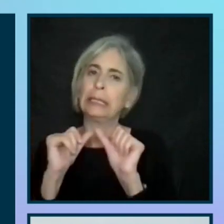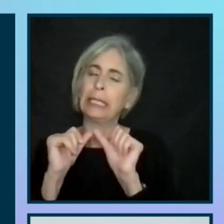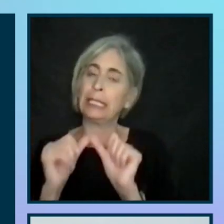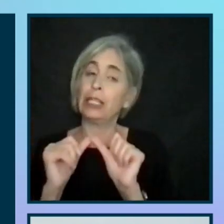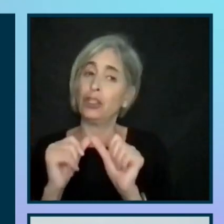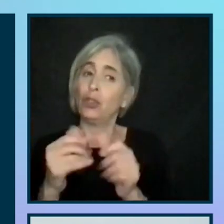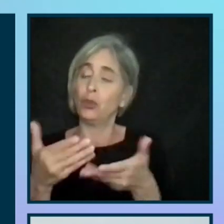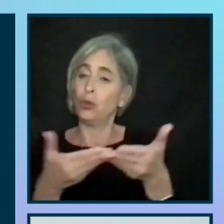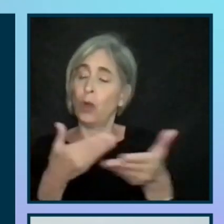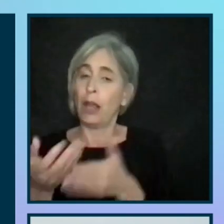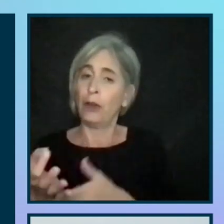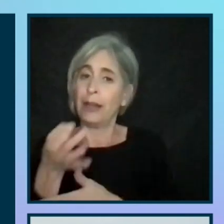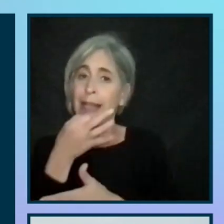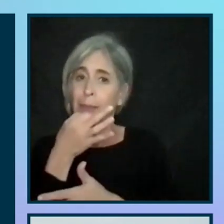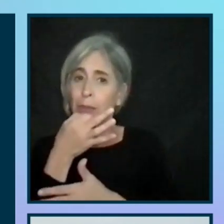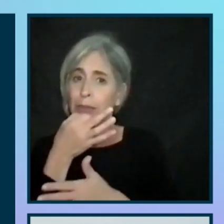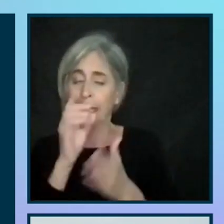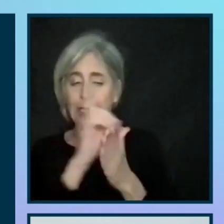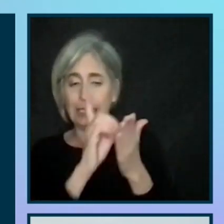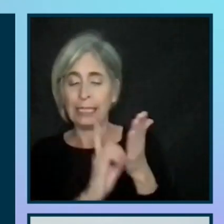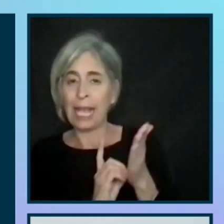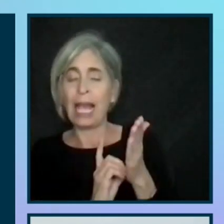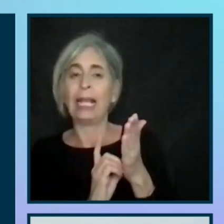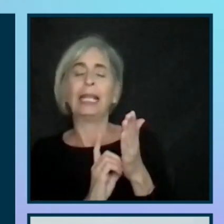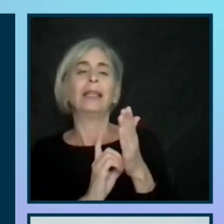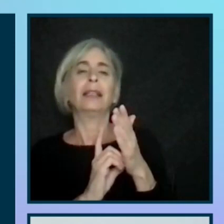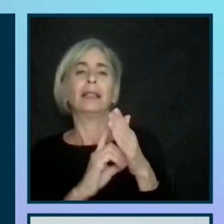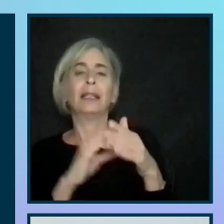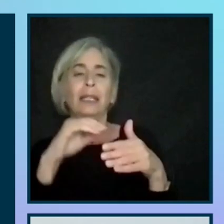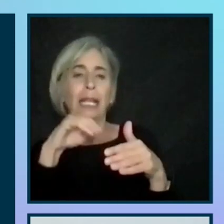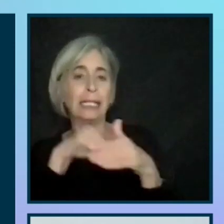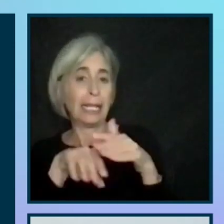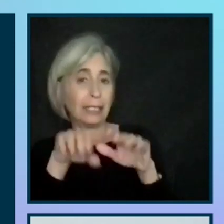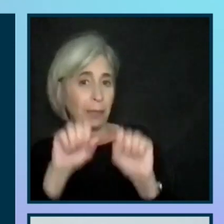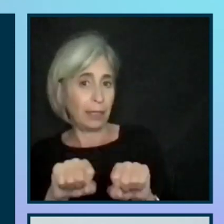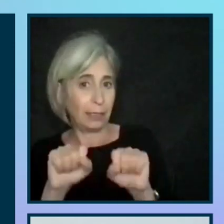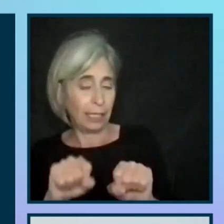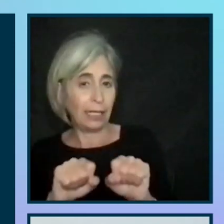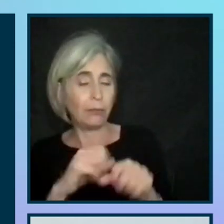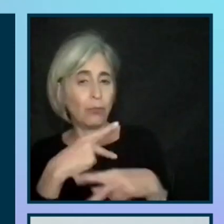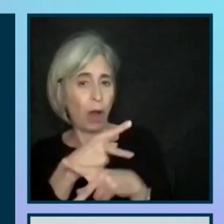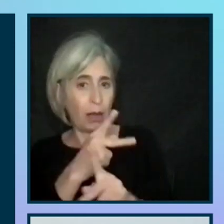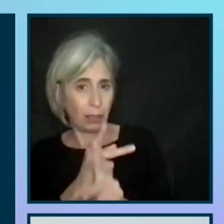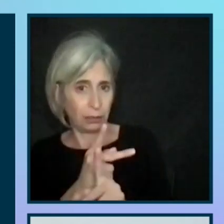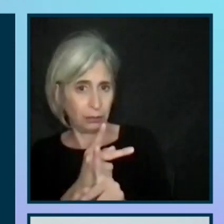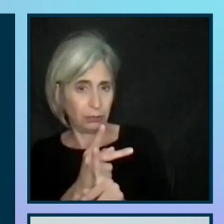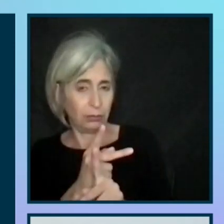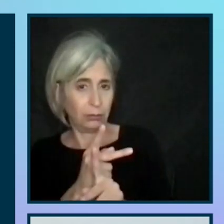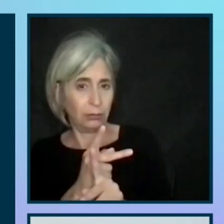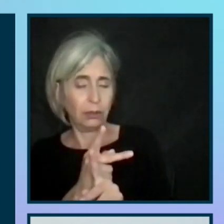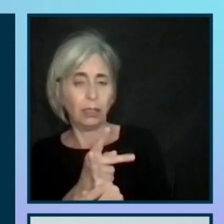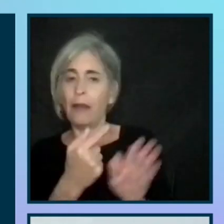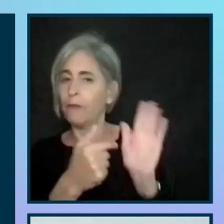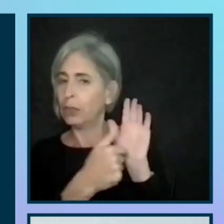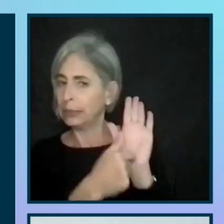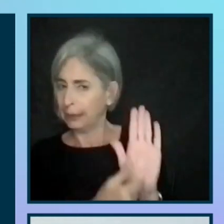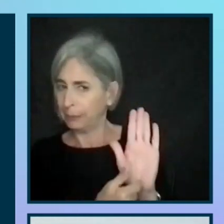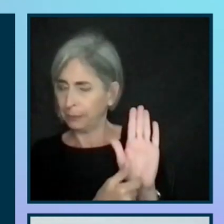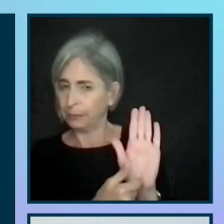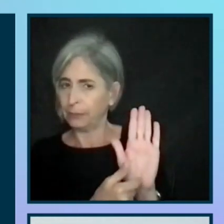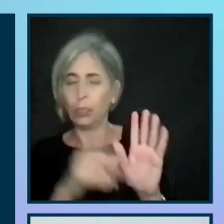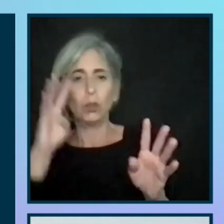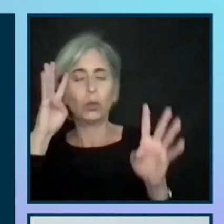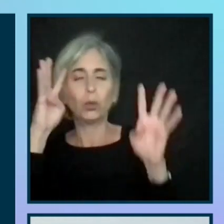highlight design practices that can be leveraged to build accessible products. For example,